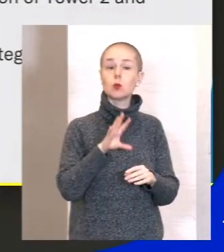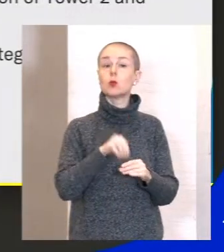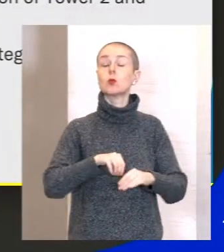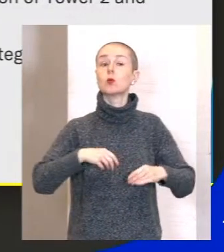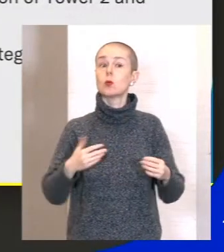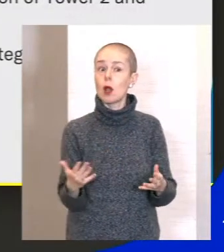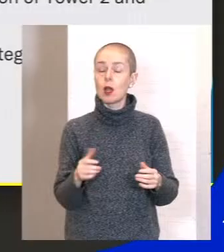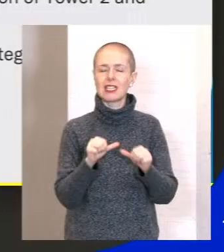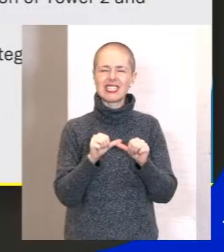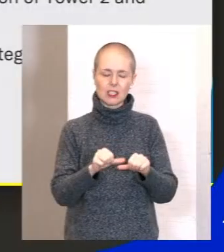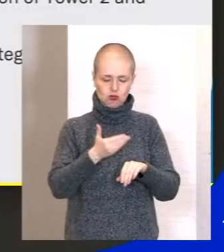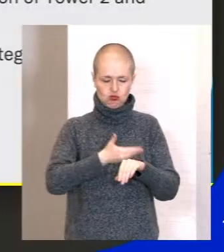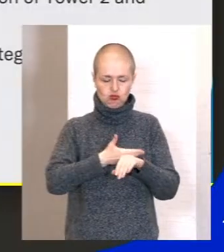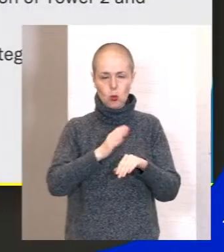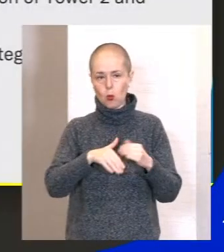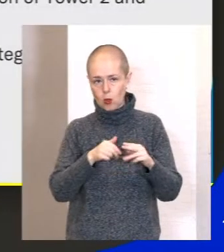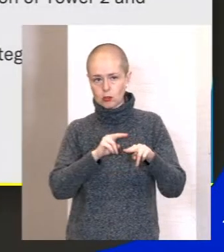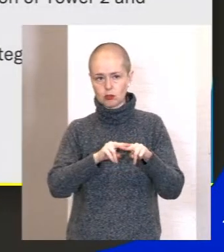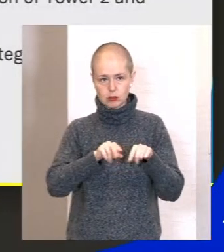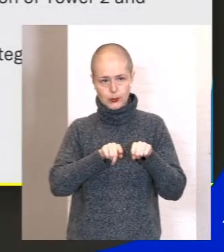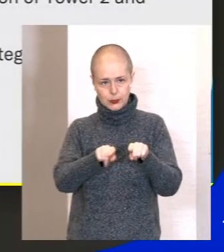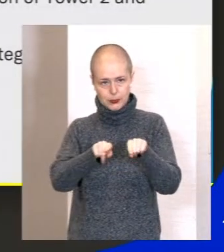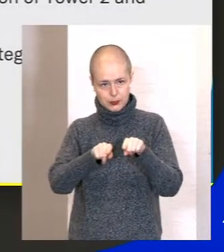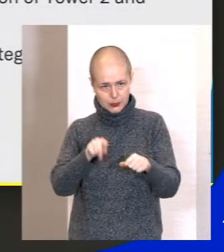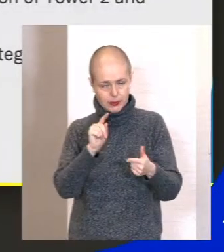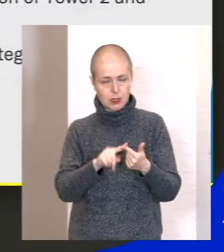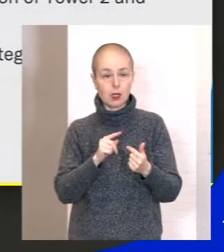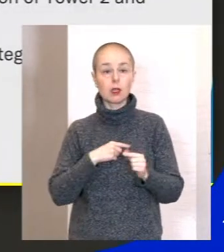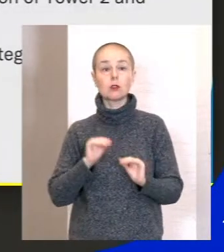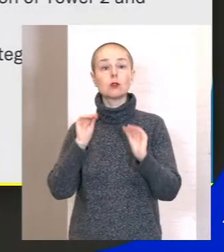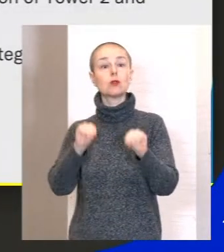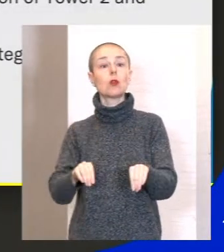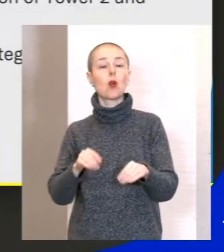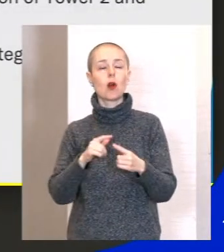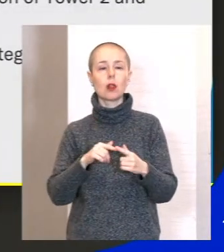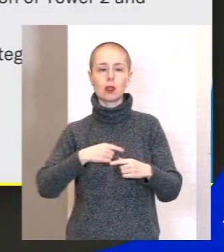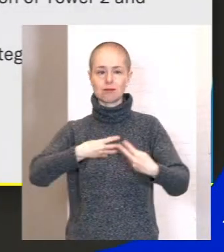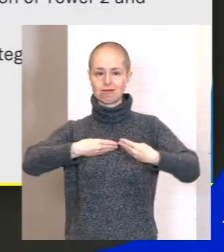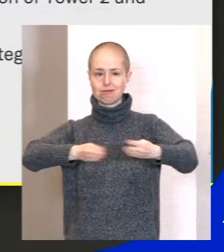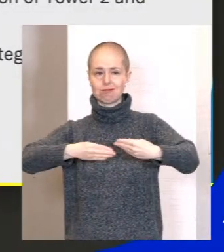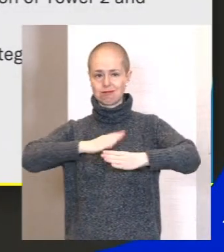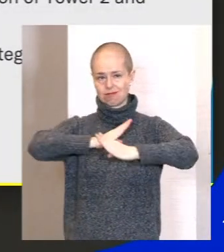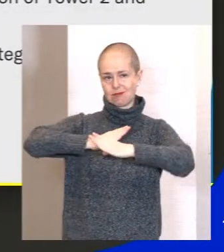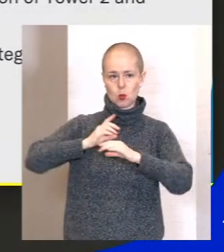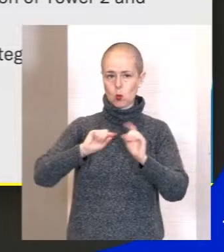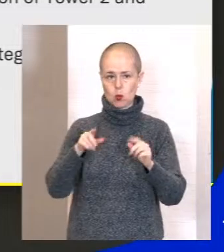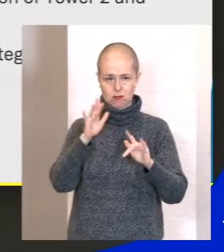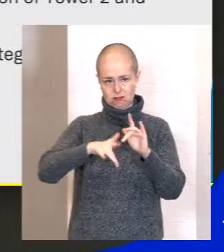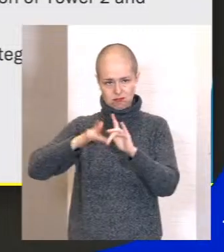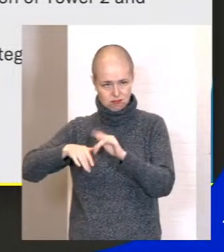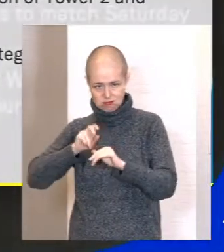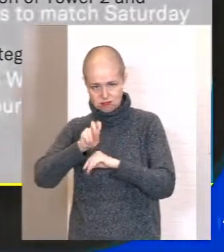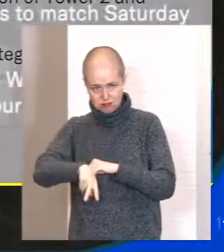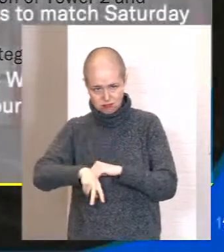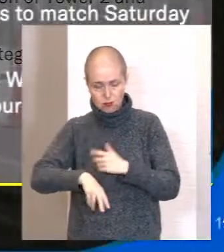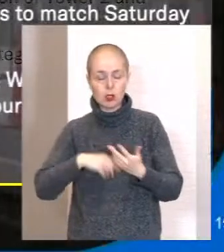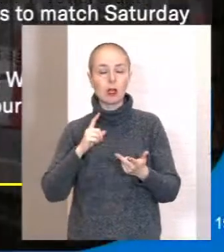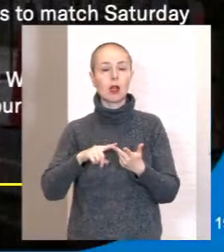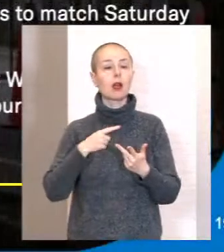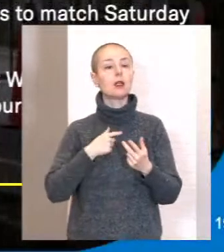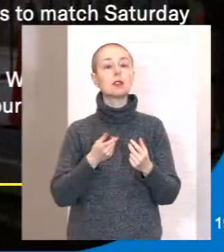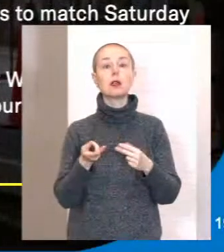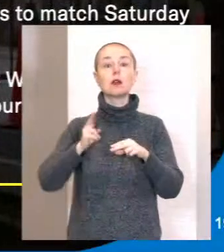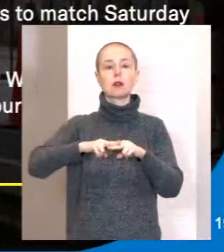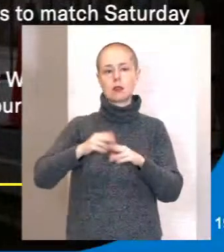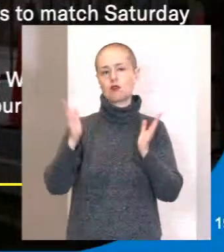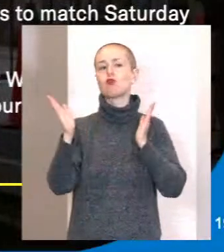of all tracks, installation of state-of-the-art anti-evasion fare gates, and support for major service increases.